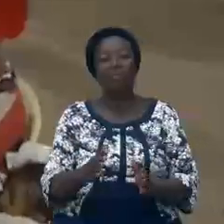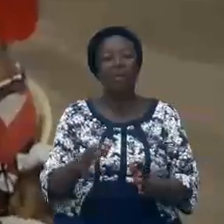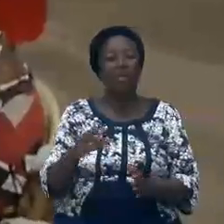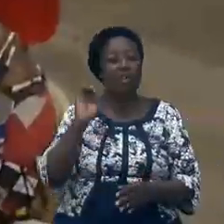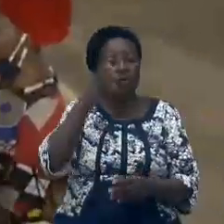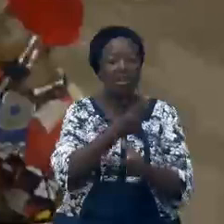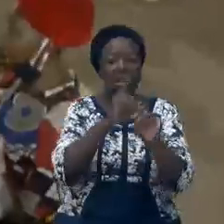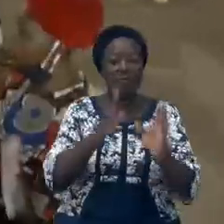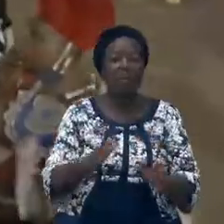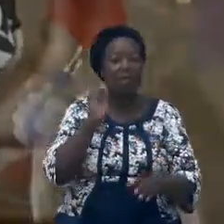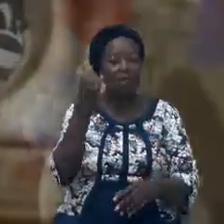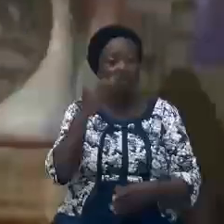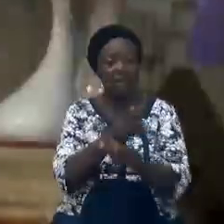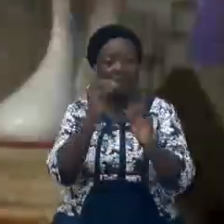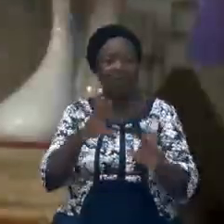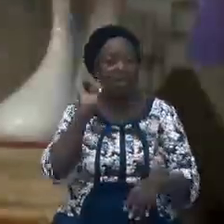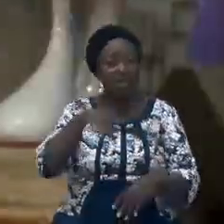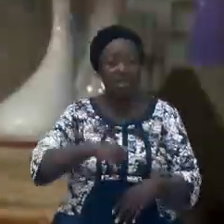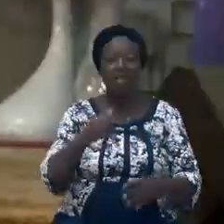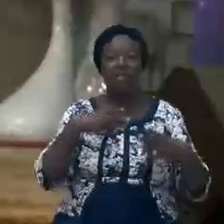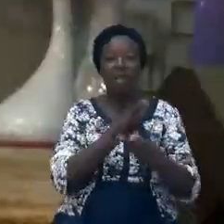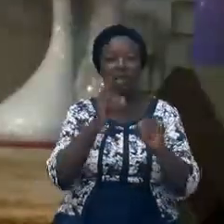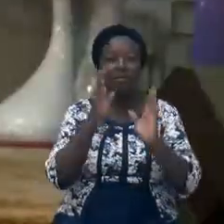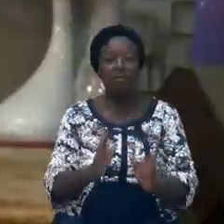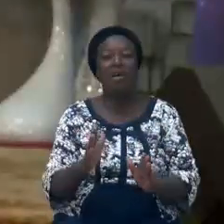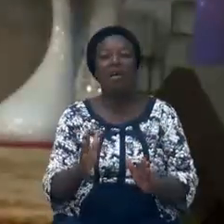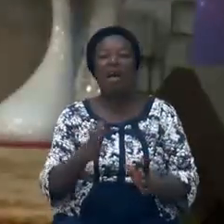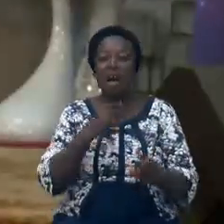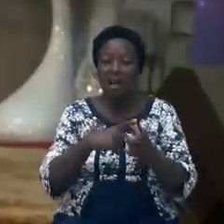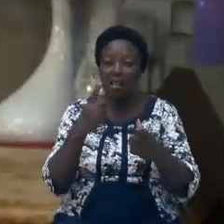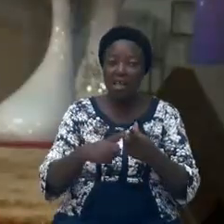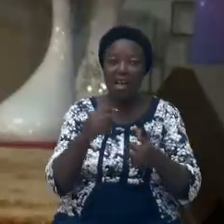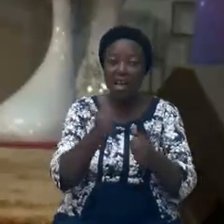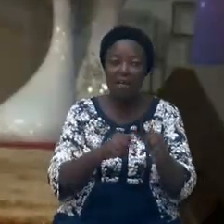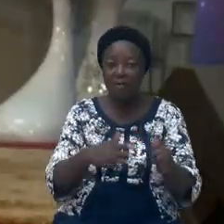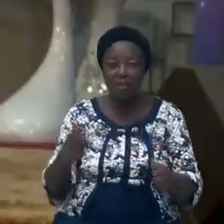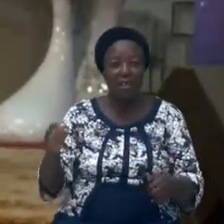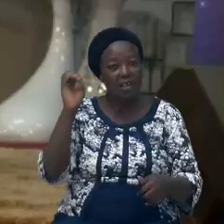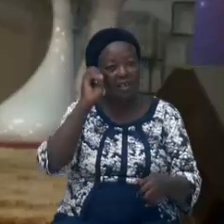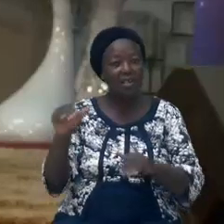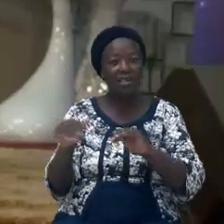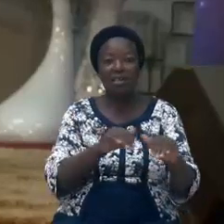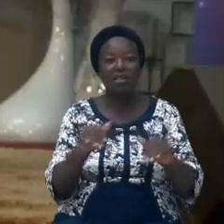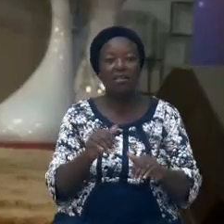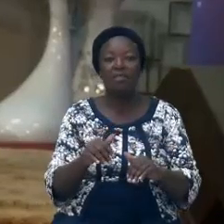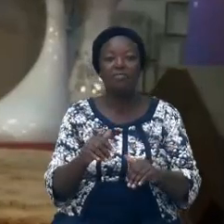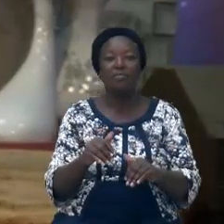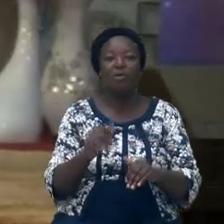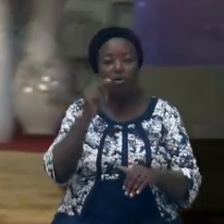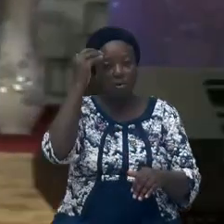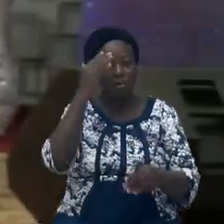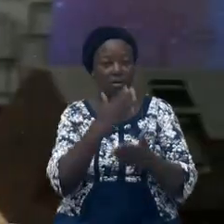He was healer. He's still healer. Deliverer? He was deliverer. He's still deliverer. And